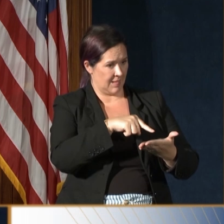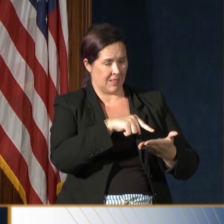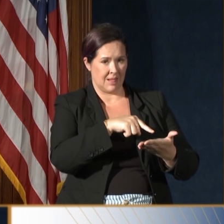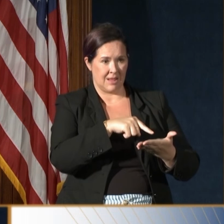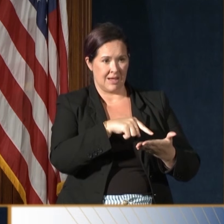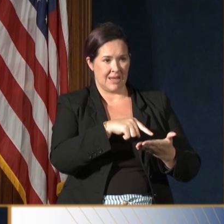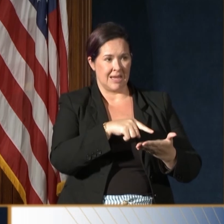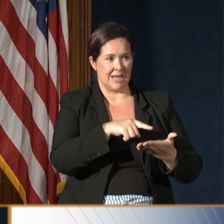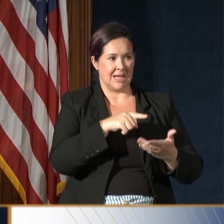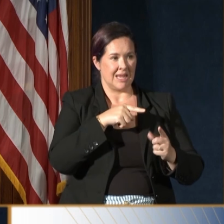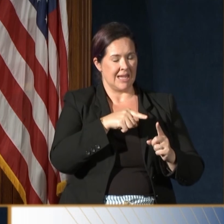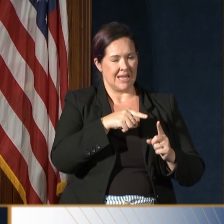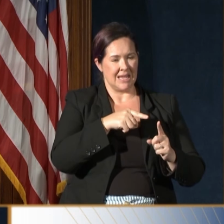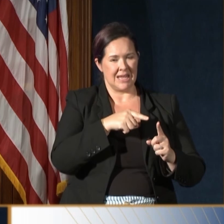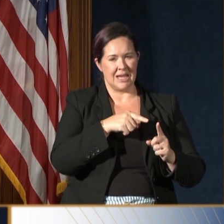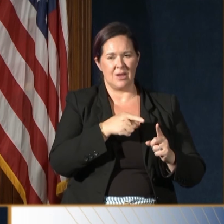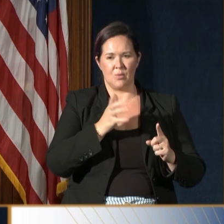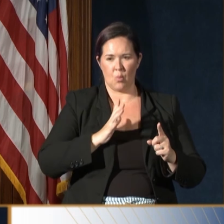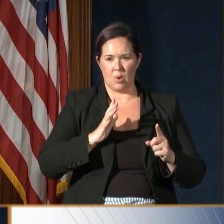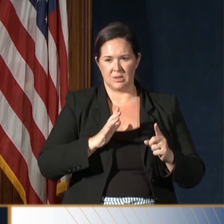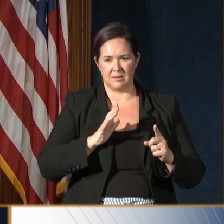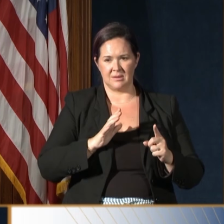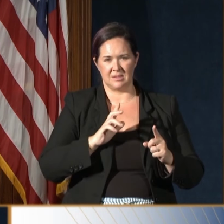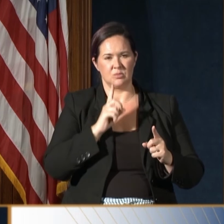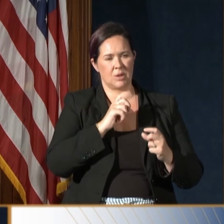R. And George